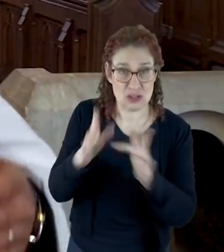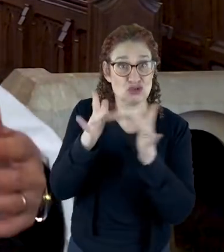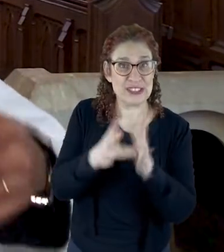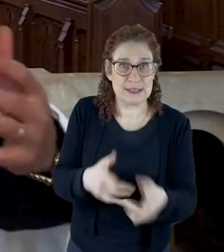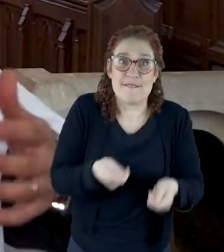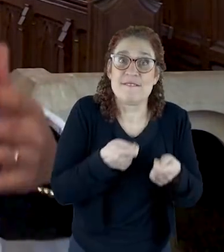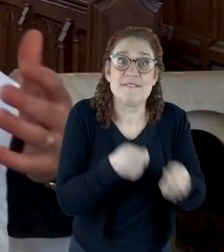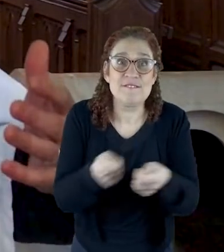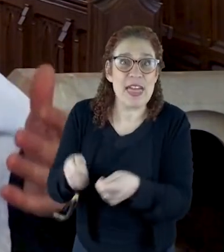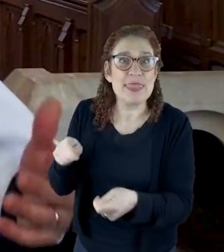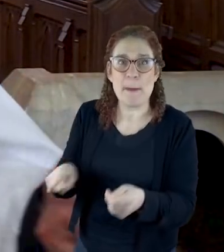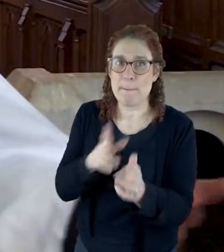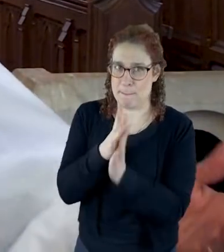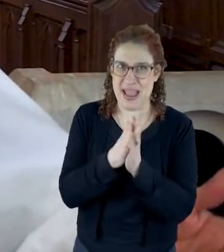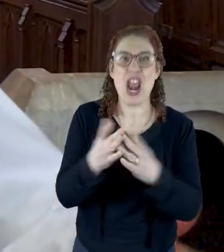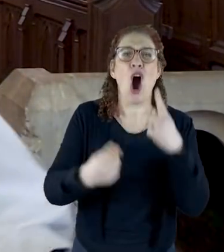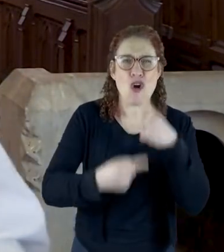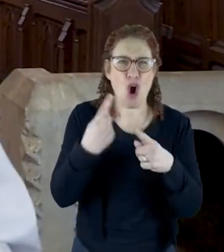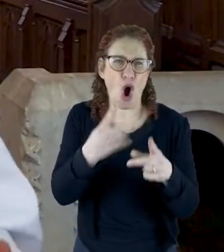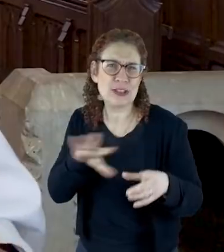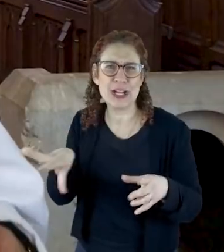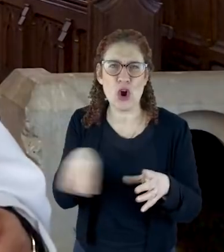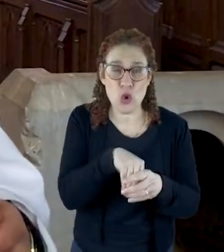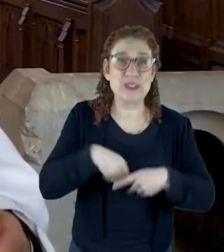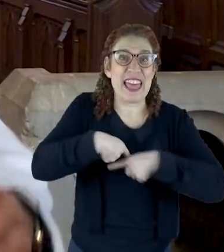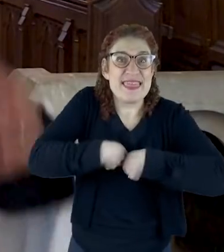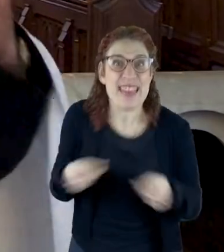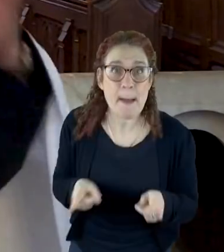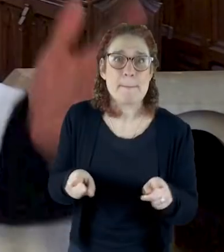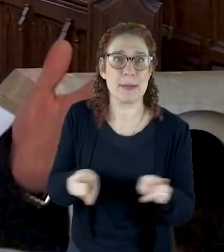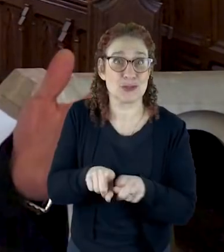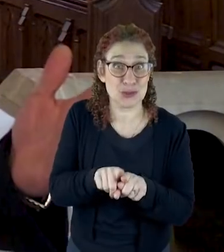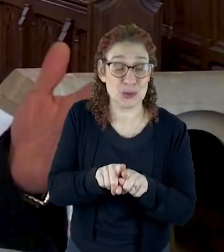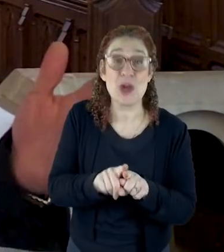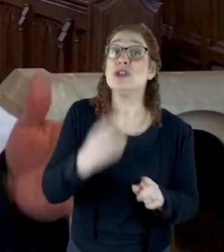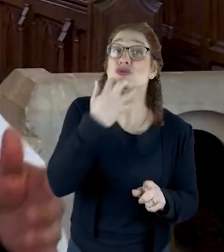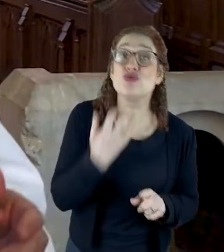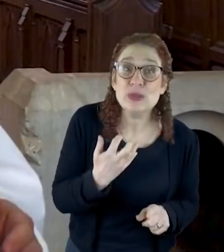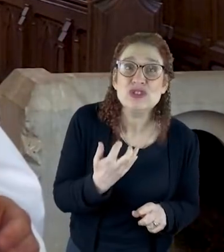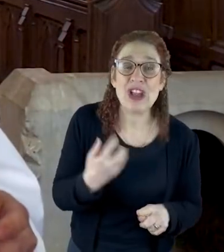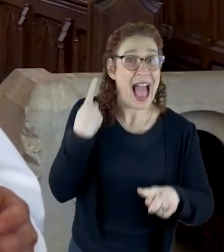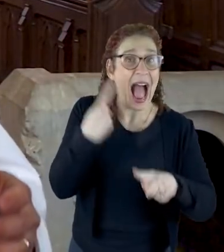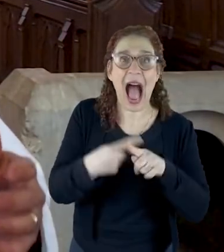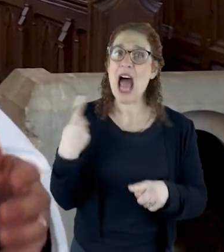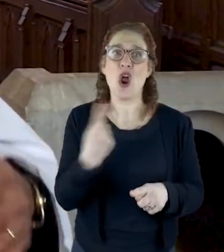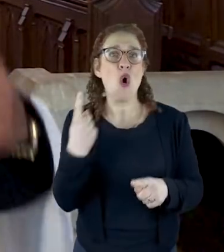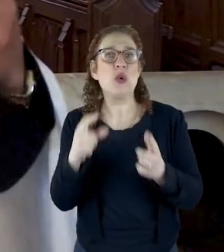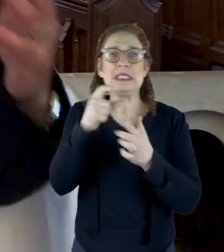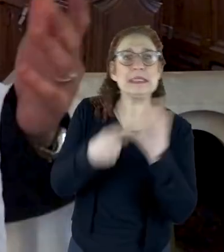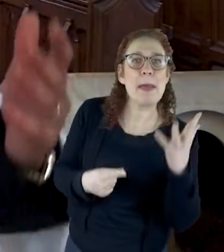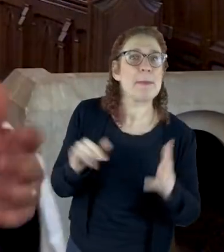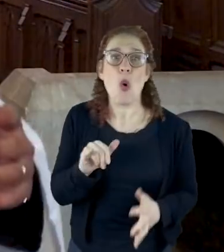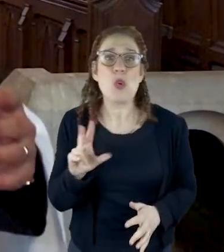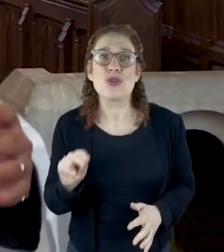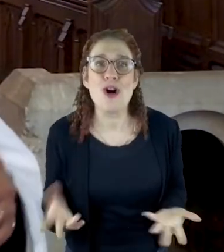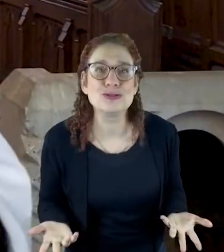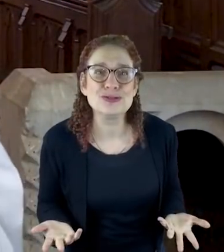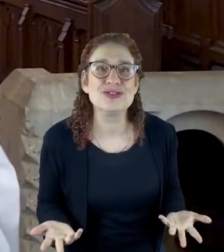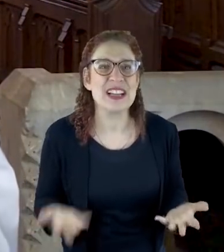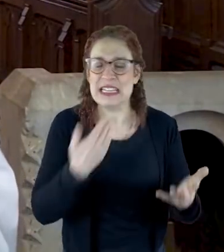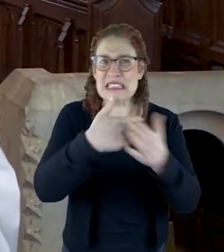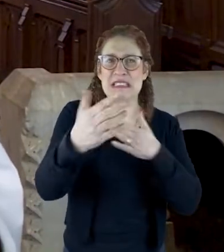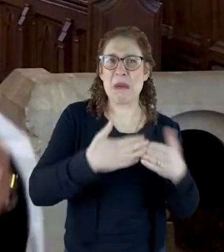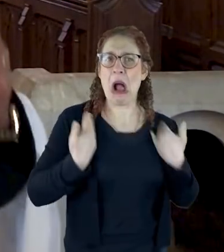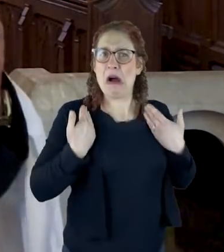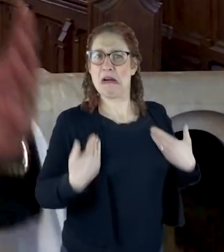them that God's love is inclusive. It is for Jews and Gentiles alike. It is for the able-bodied and non. It cuts